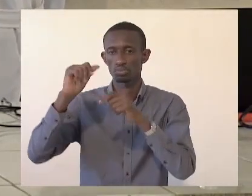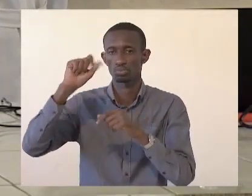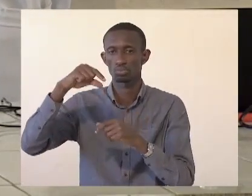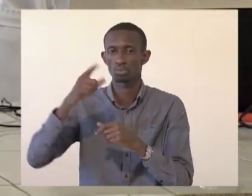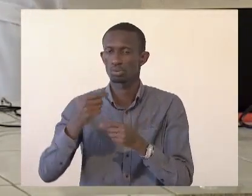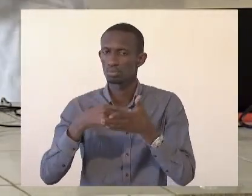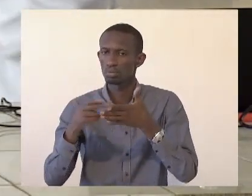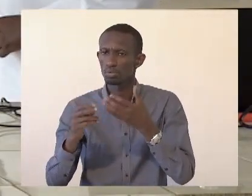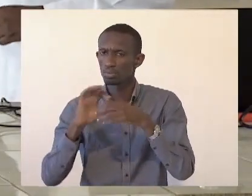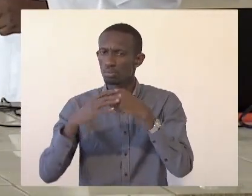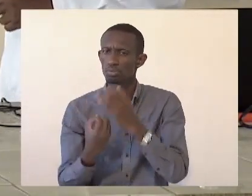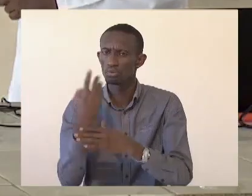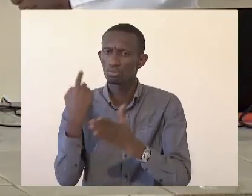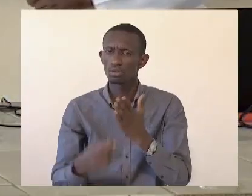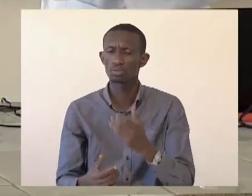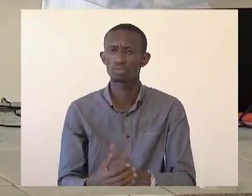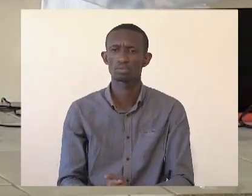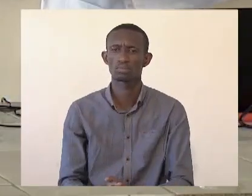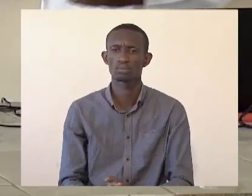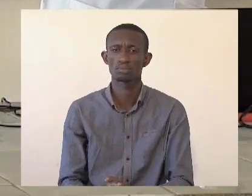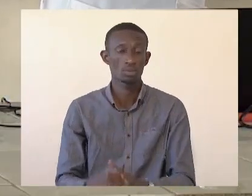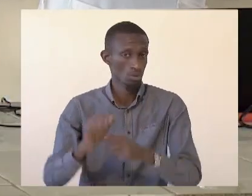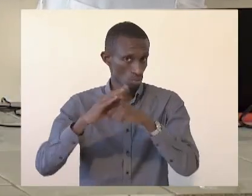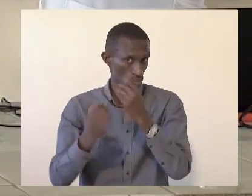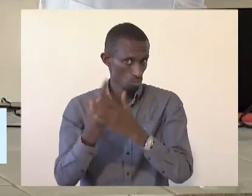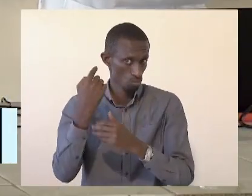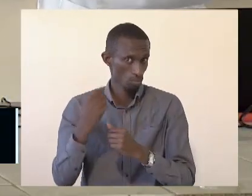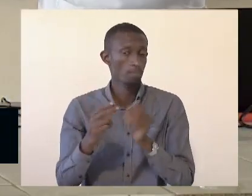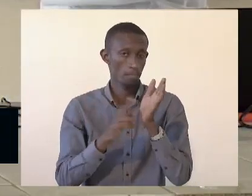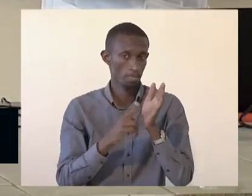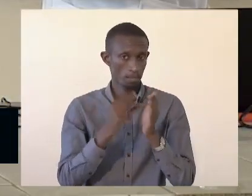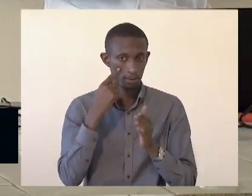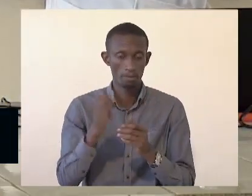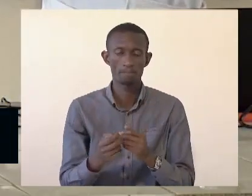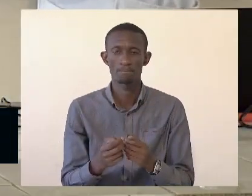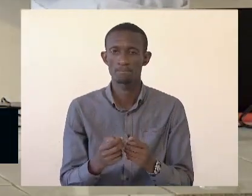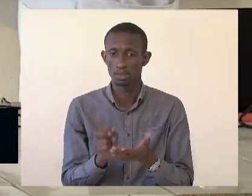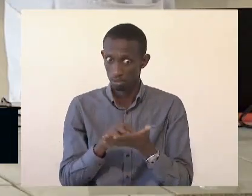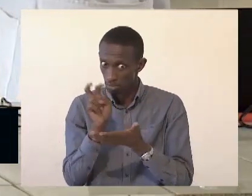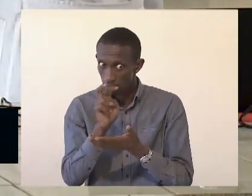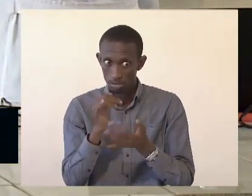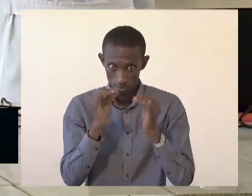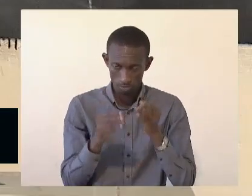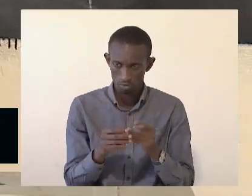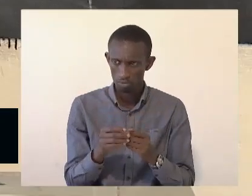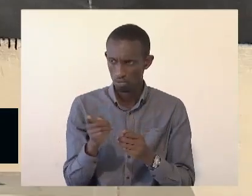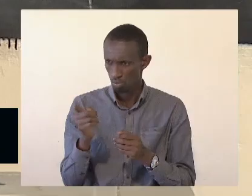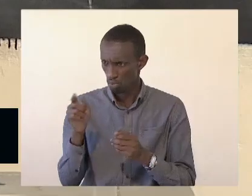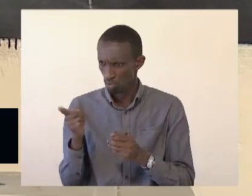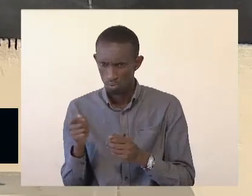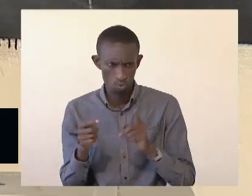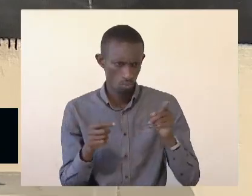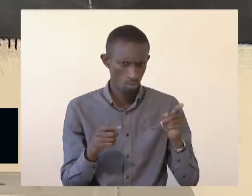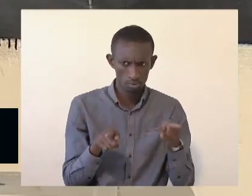What will be the product, please? The products. Check if what you have given are similar to what I'm